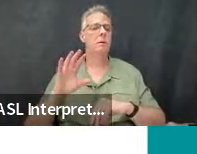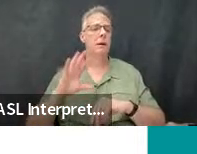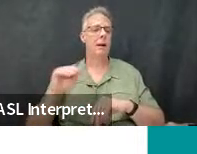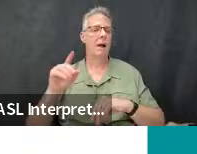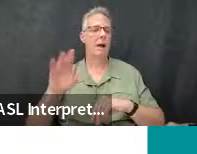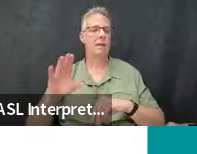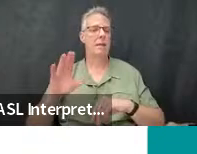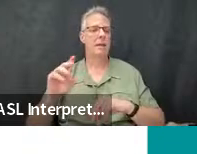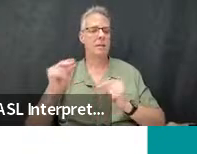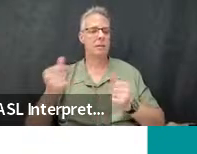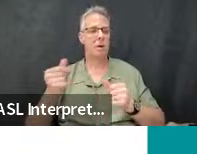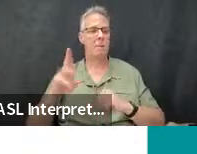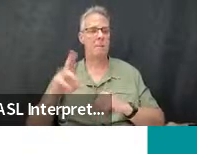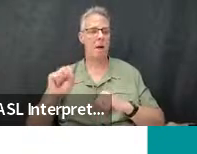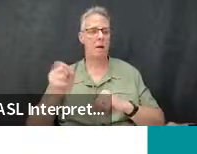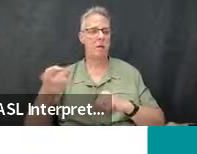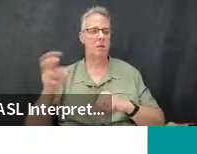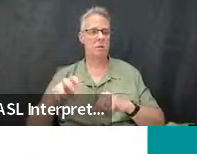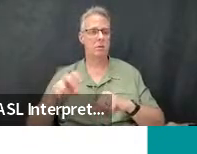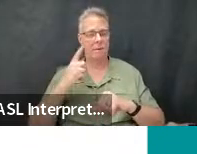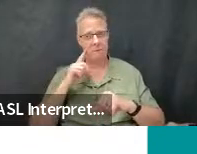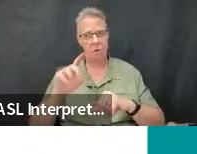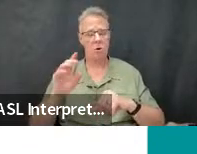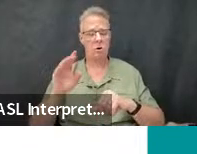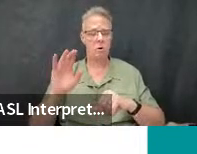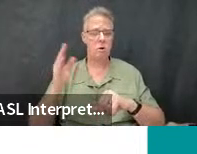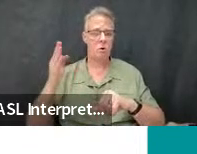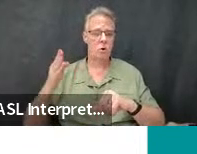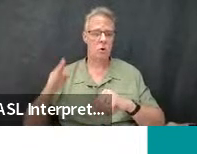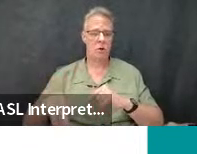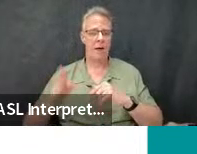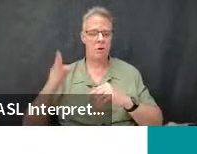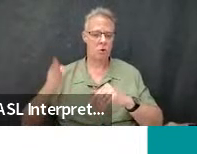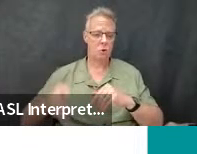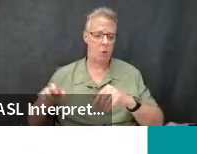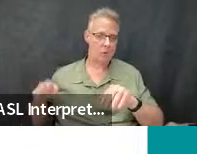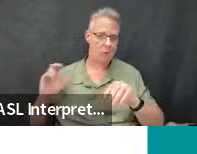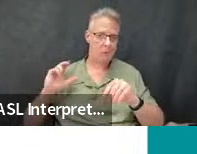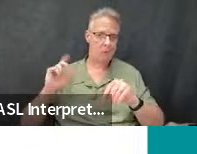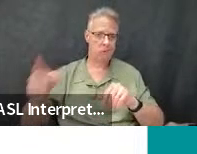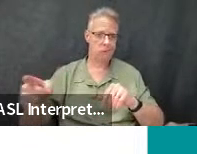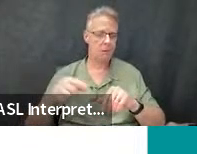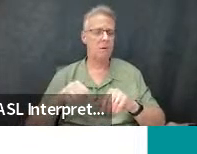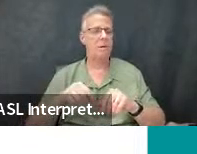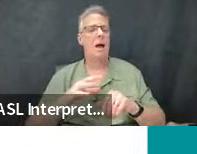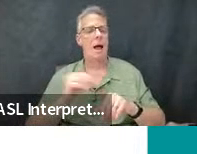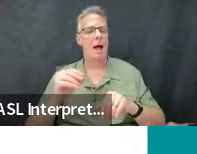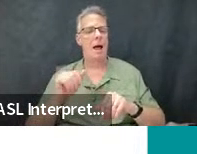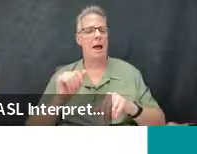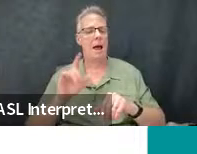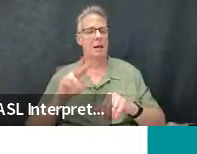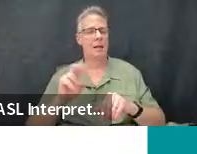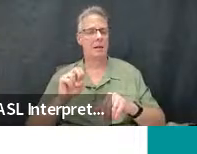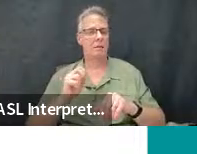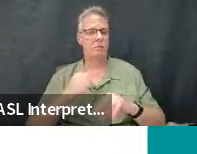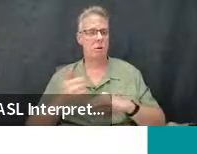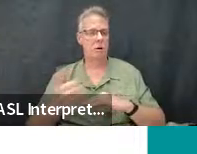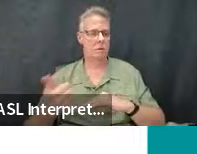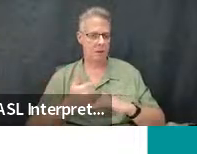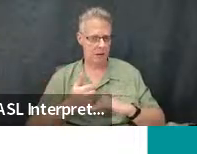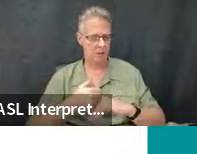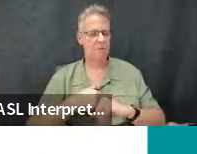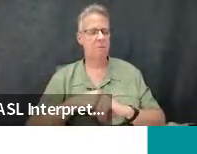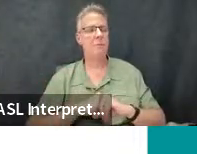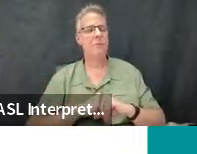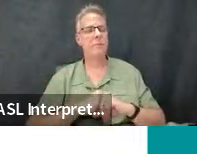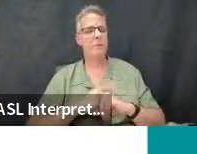the express bus on shoulder transit and active transportation. We saw that